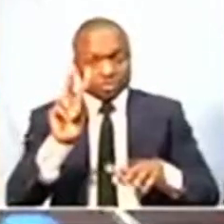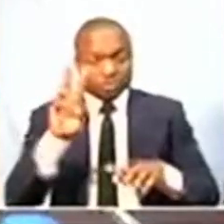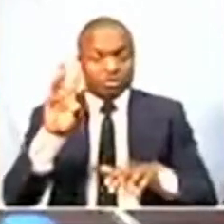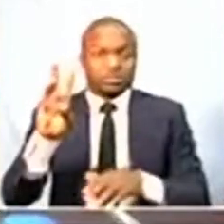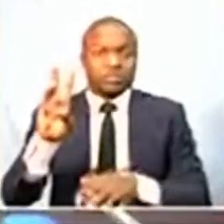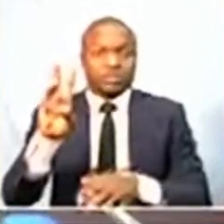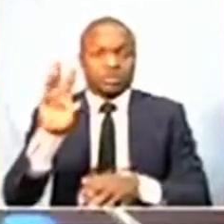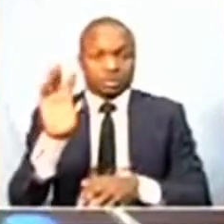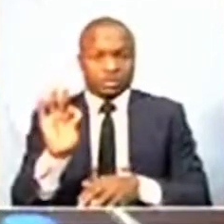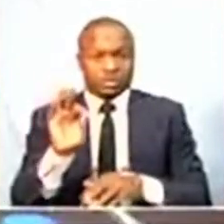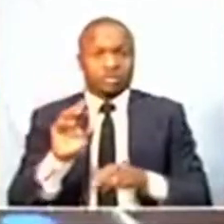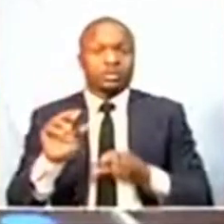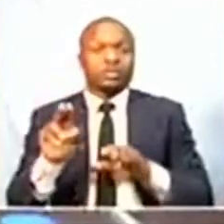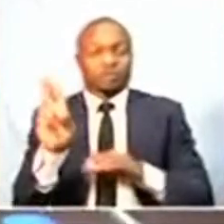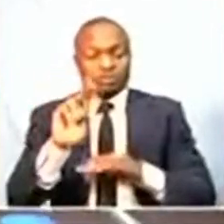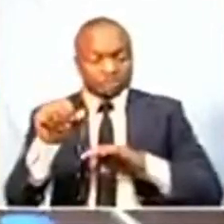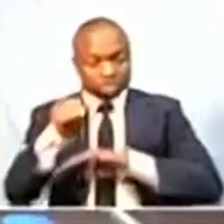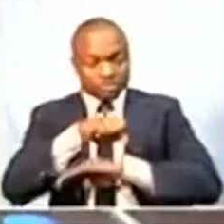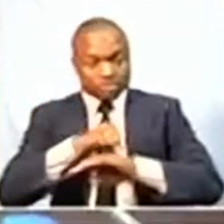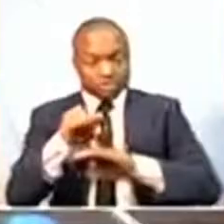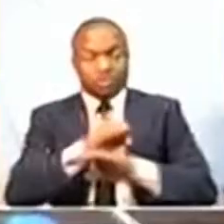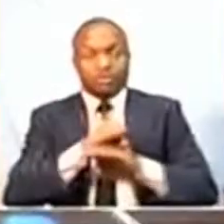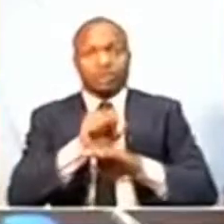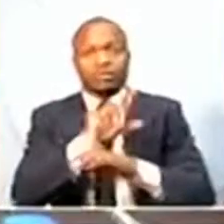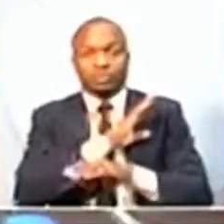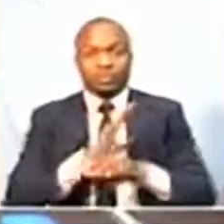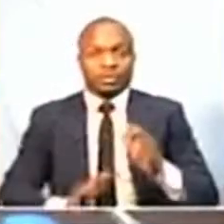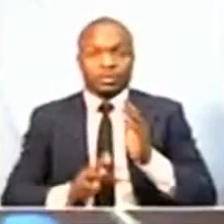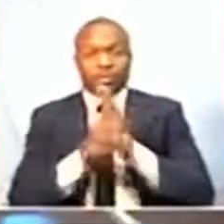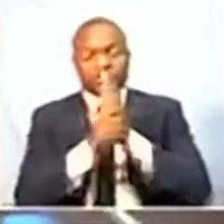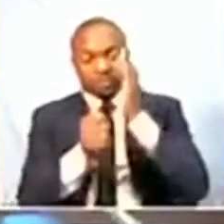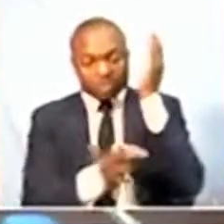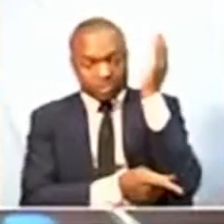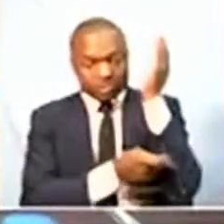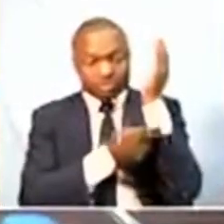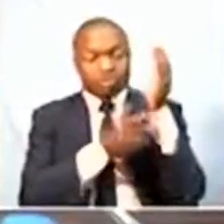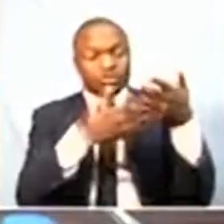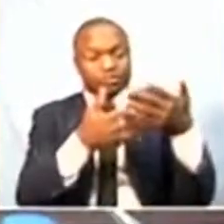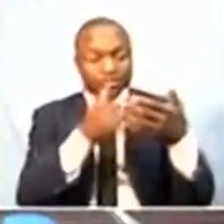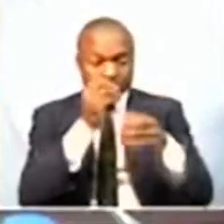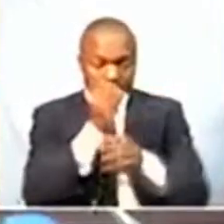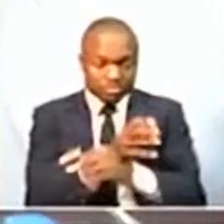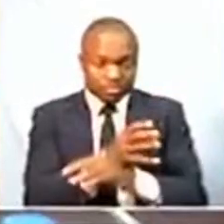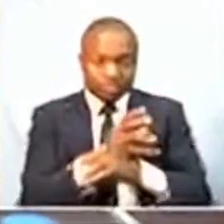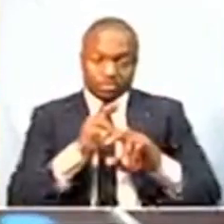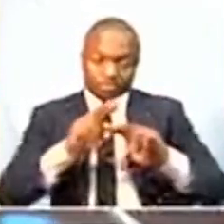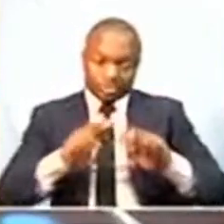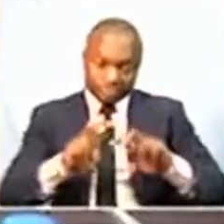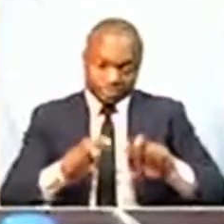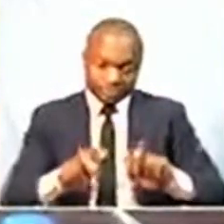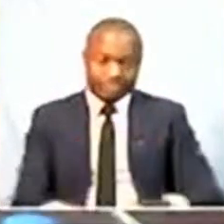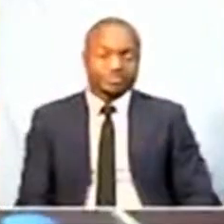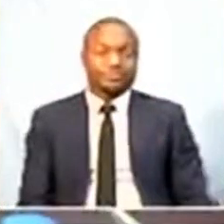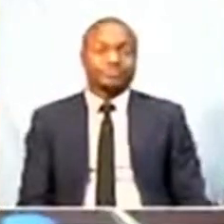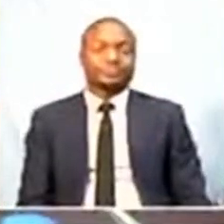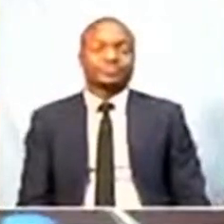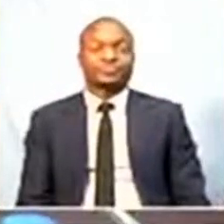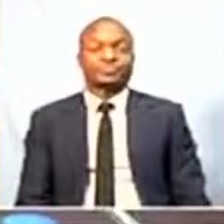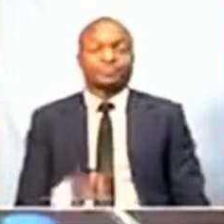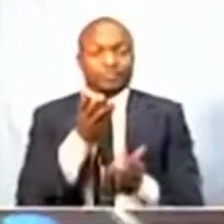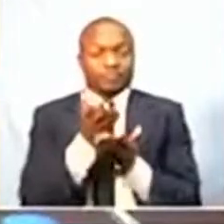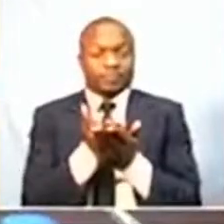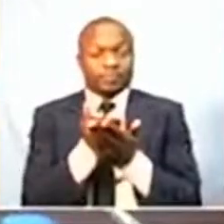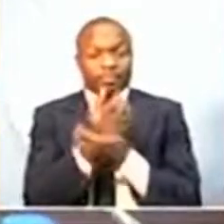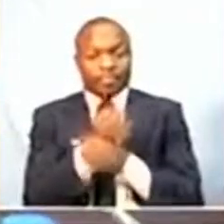has been spent on secondary boarding and skills development, and the documentation is available for verification. Remedial